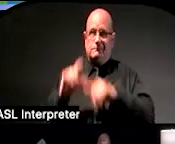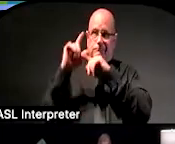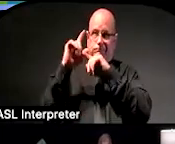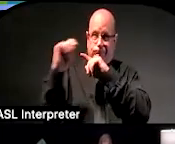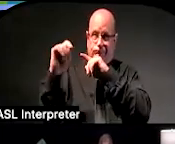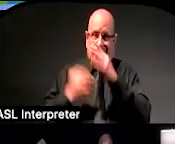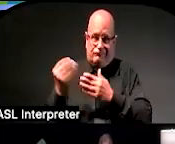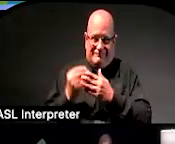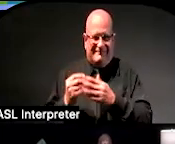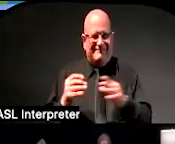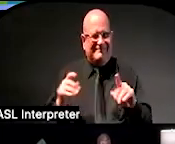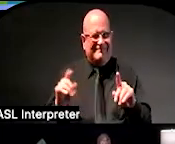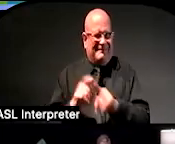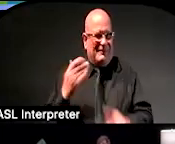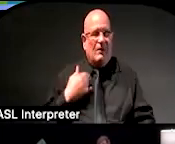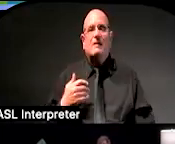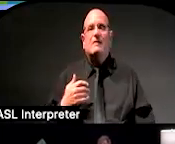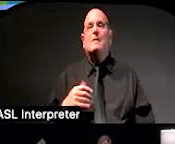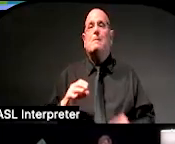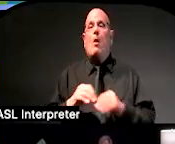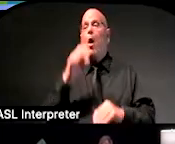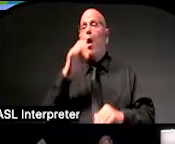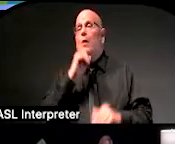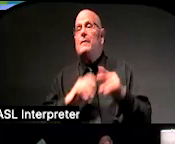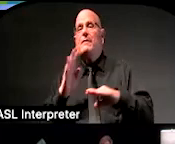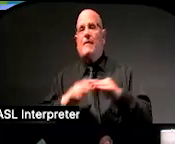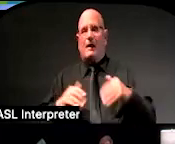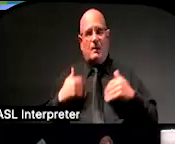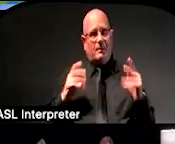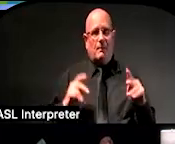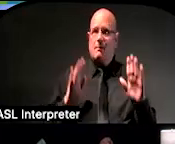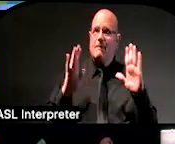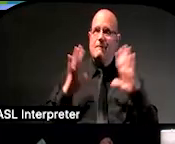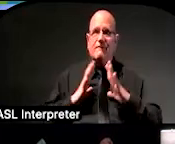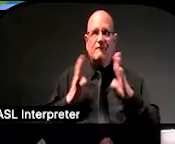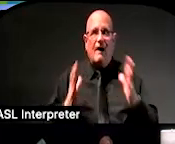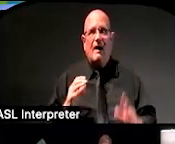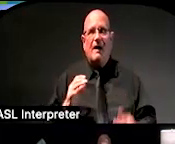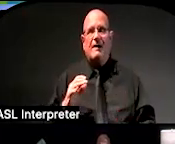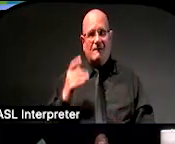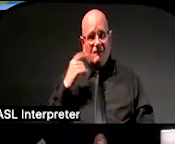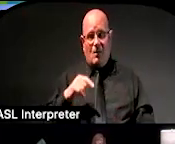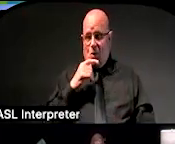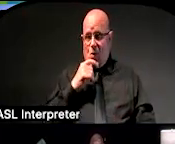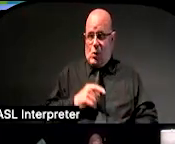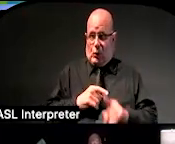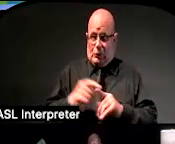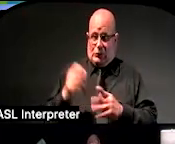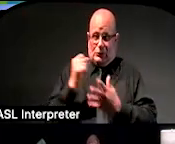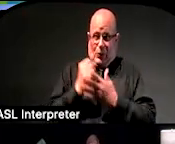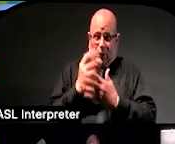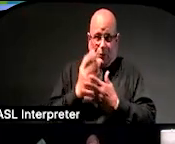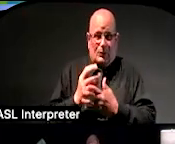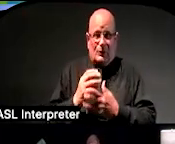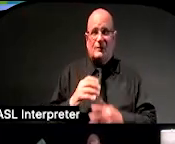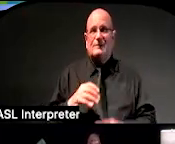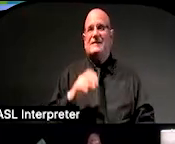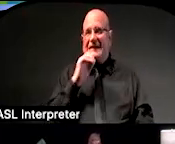young people. This is great if you are a geriatric social worker. It means you have job